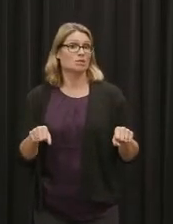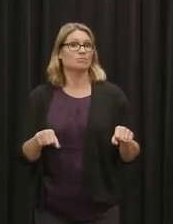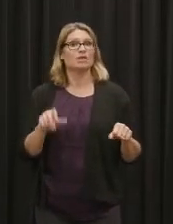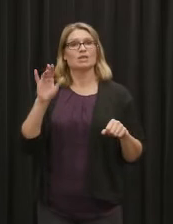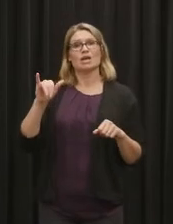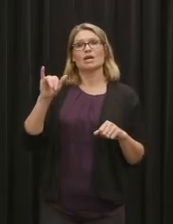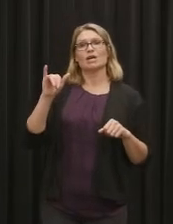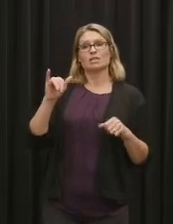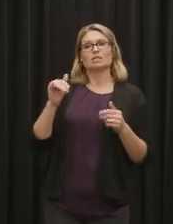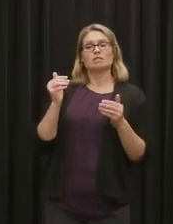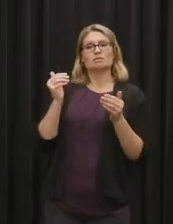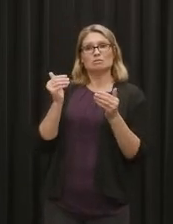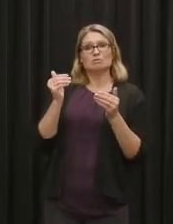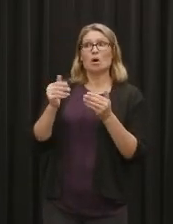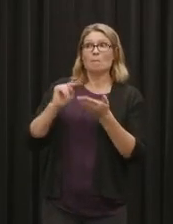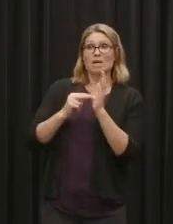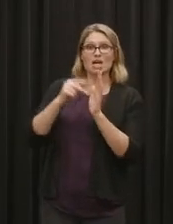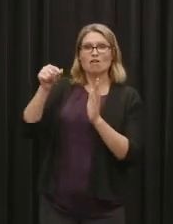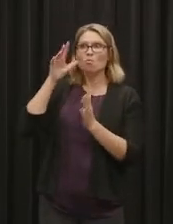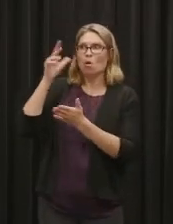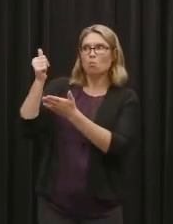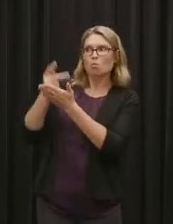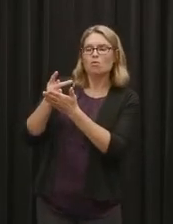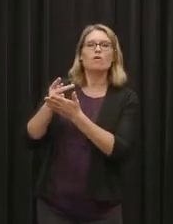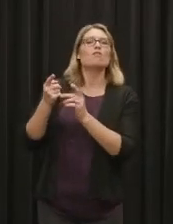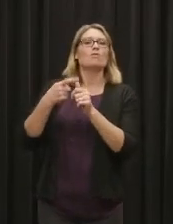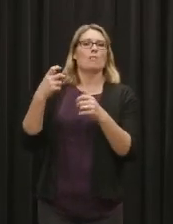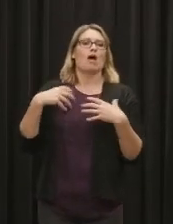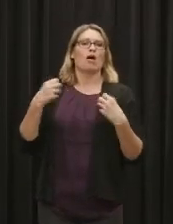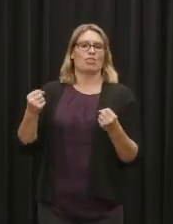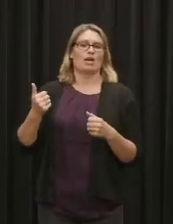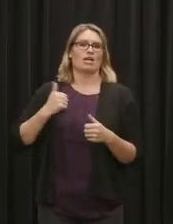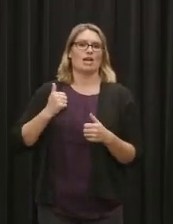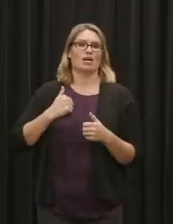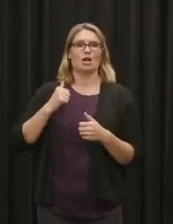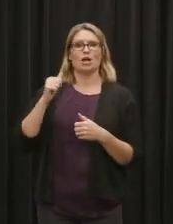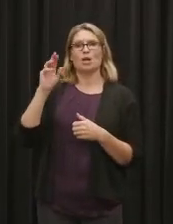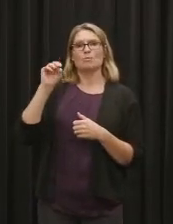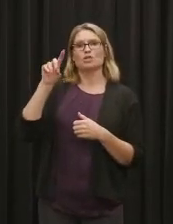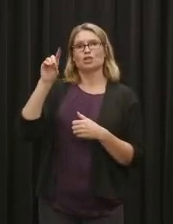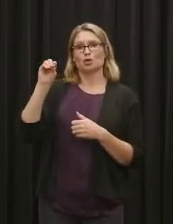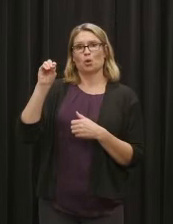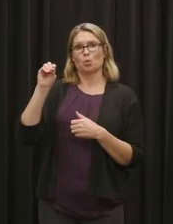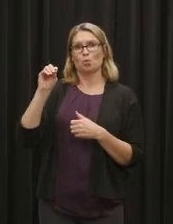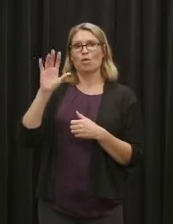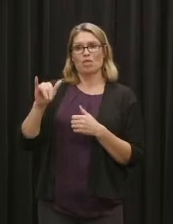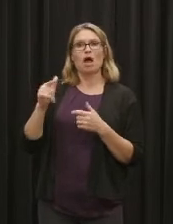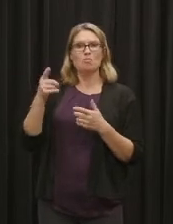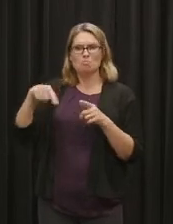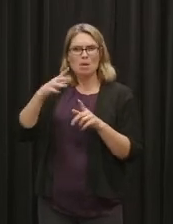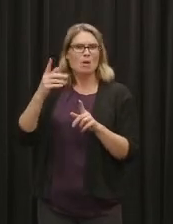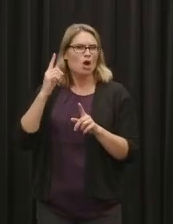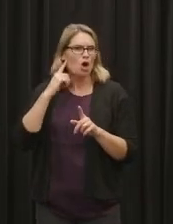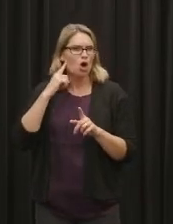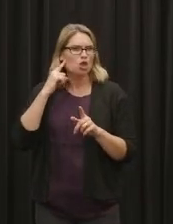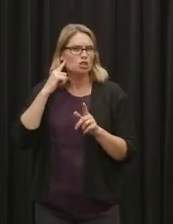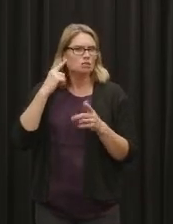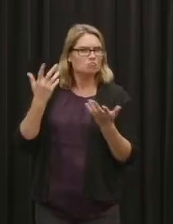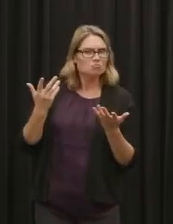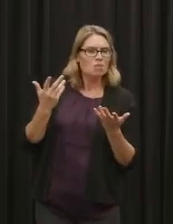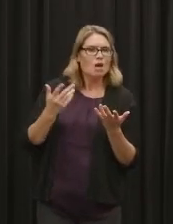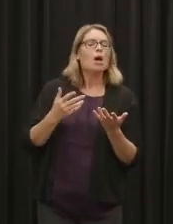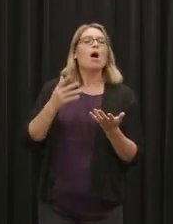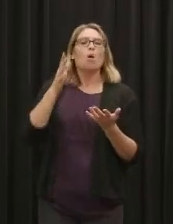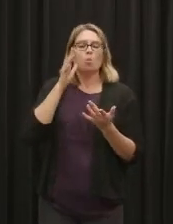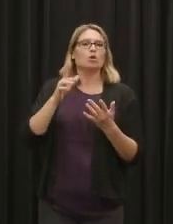is nearing the approval process by Health Canada, the Moderna vaccine, of which many probably have heard in the media, will